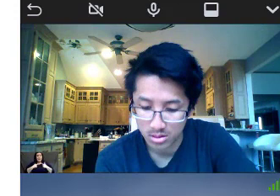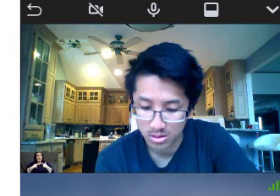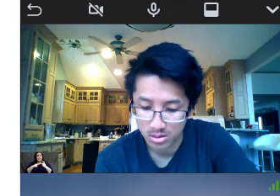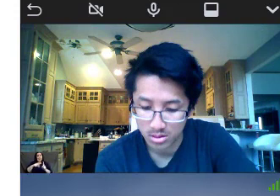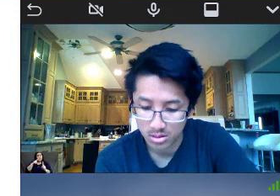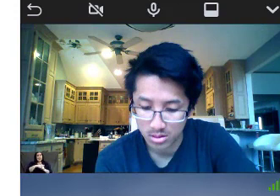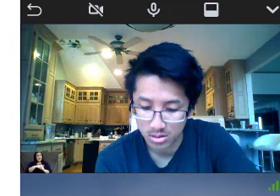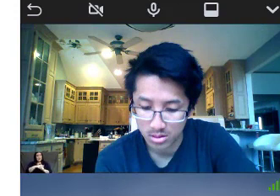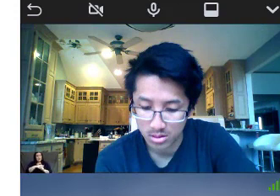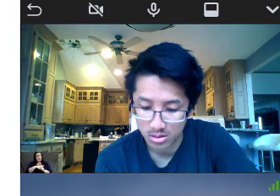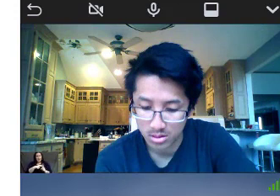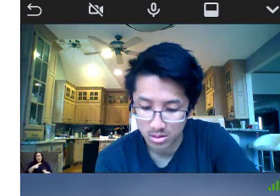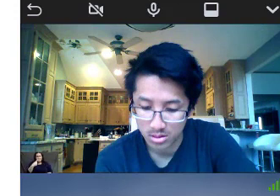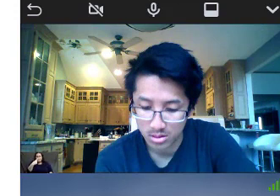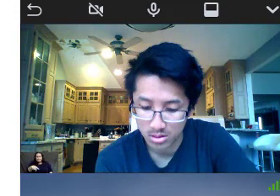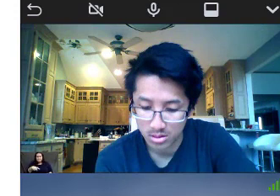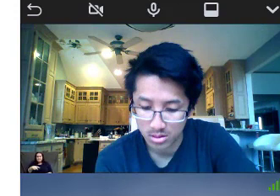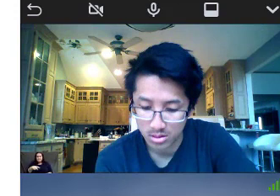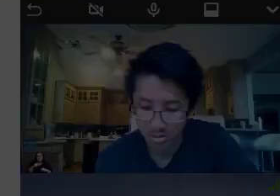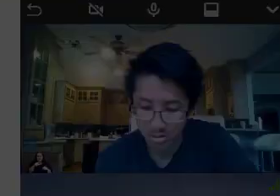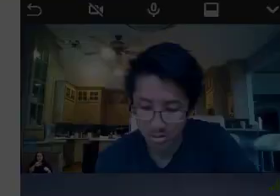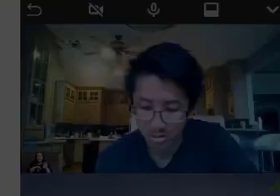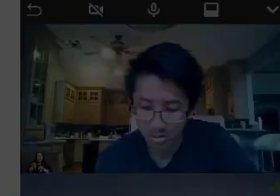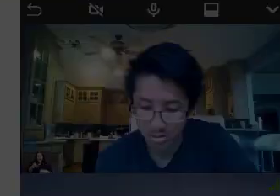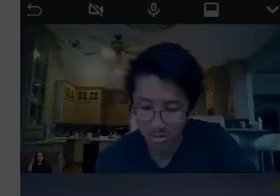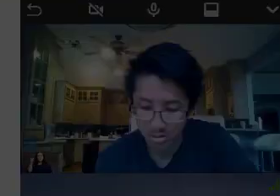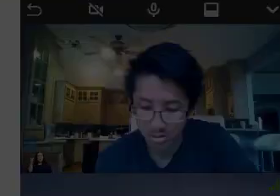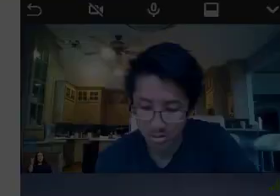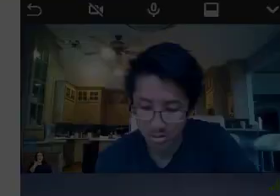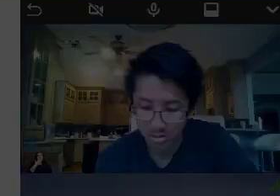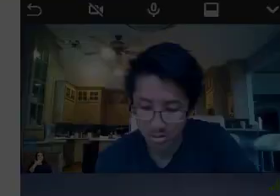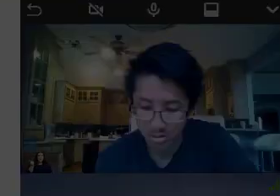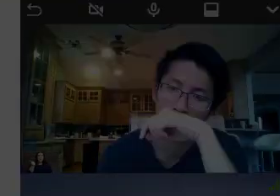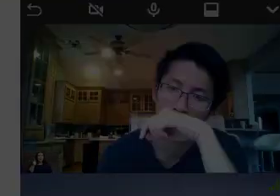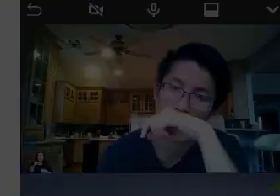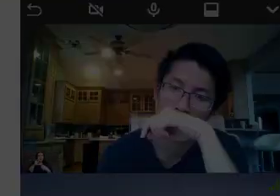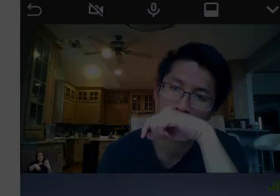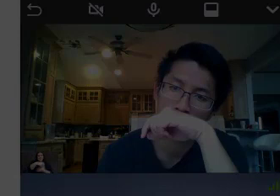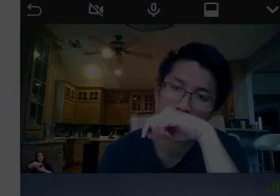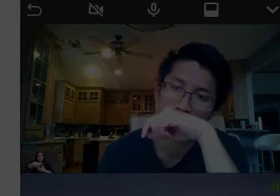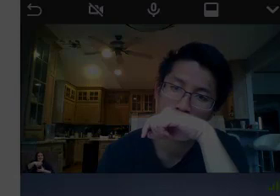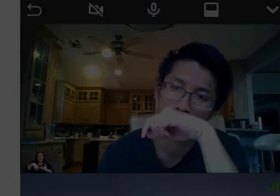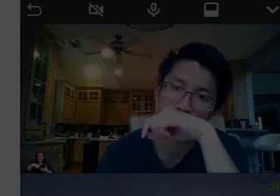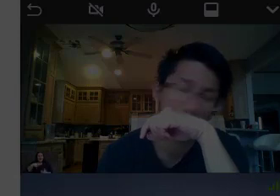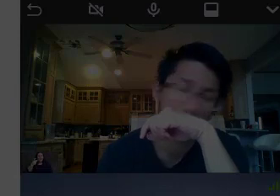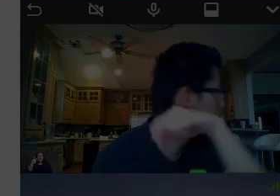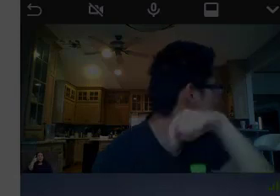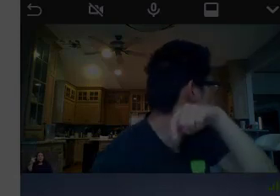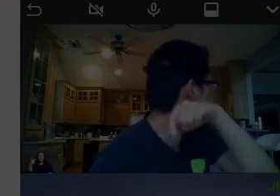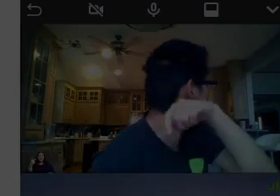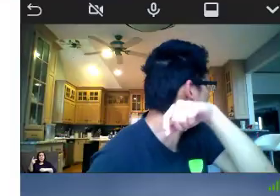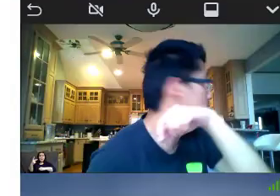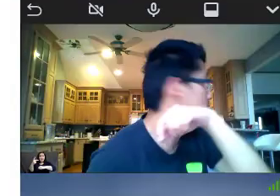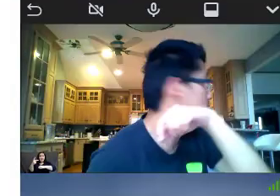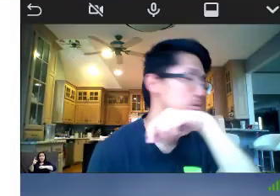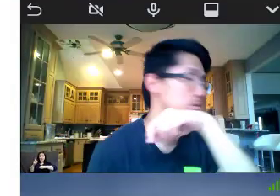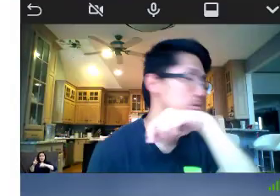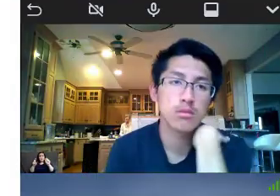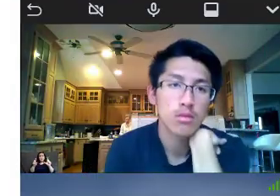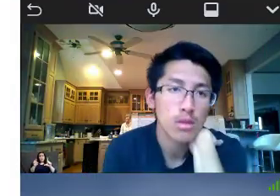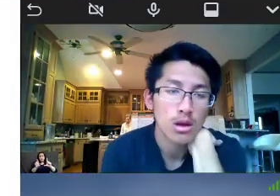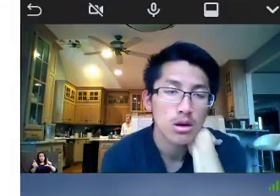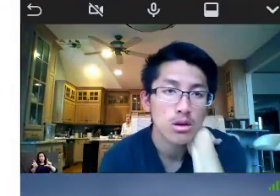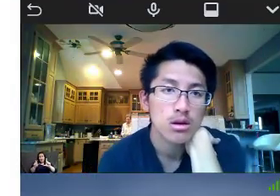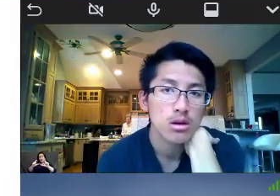better mixing. So what happens as we move down the plate, you can see the flow is becoming sort of chaotic far away from the plate.